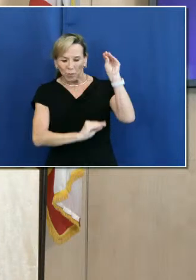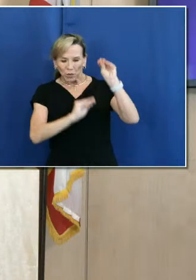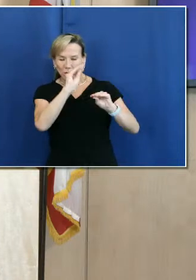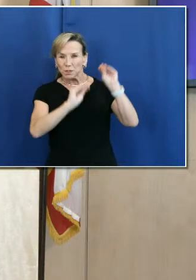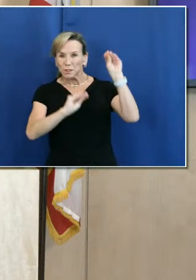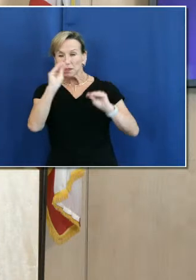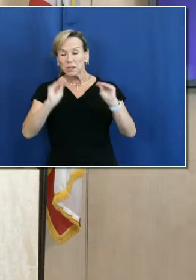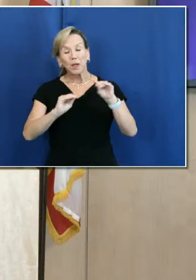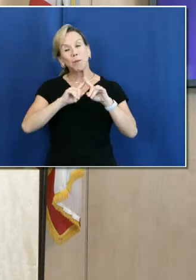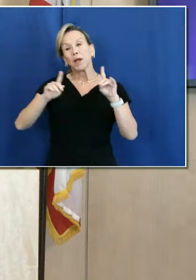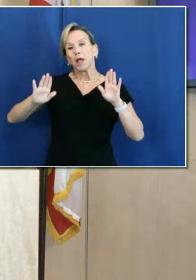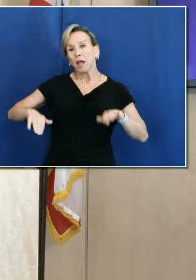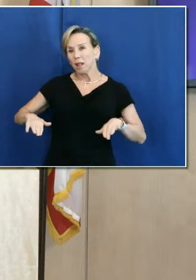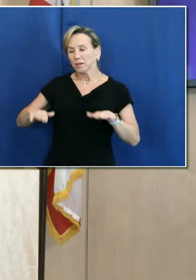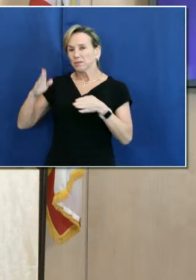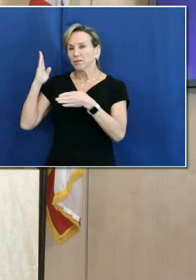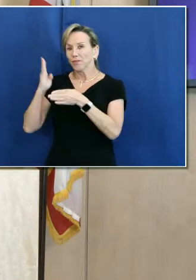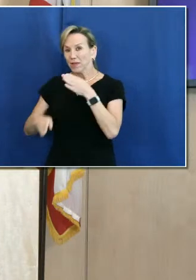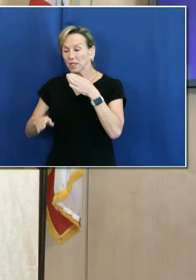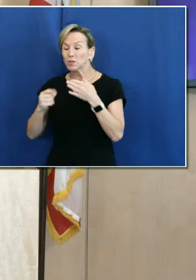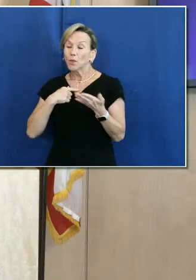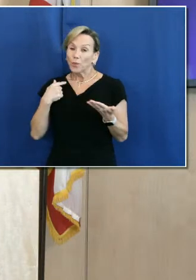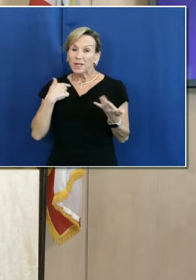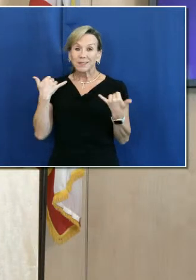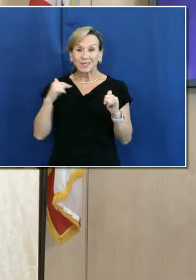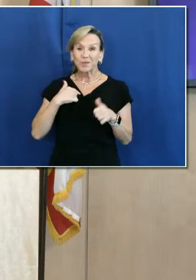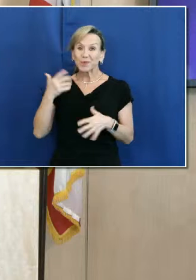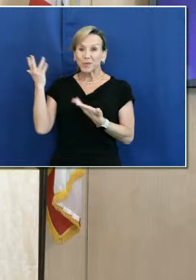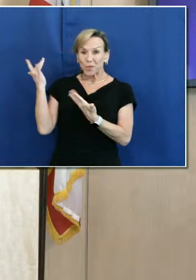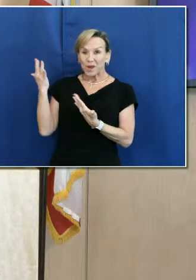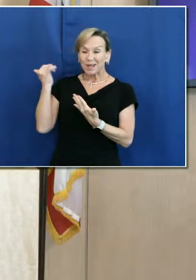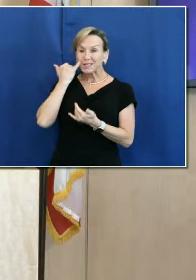complete yet. So we are waiting, just as